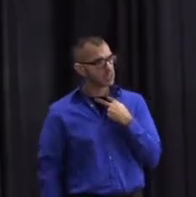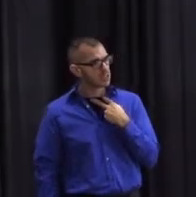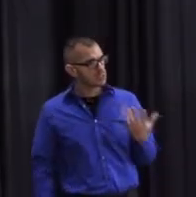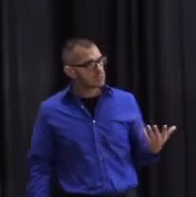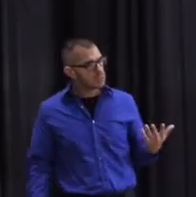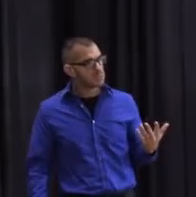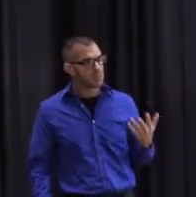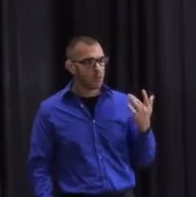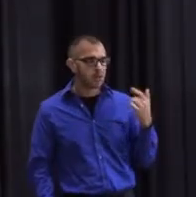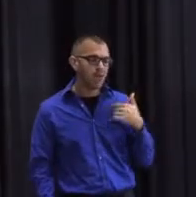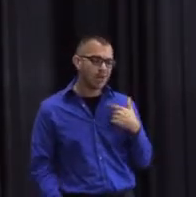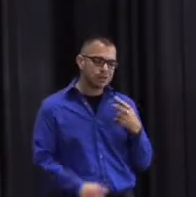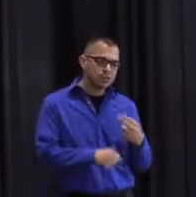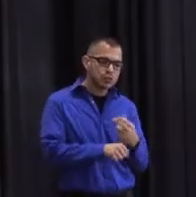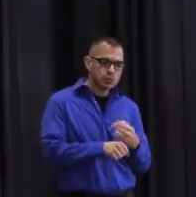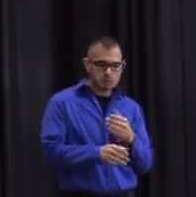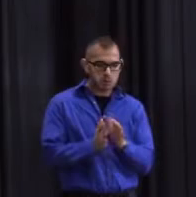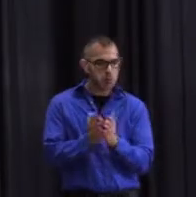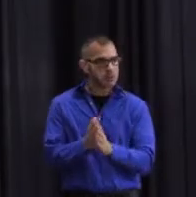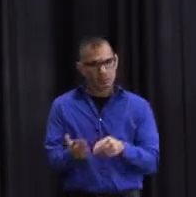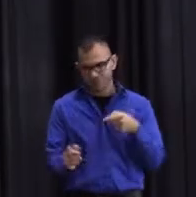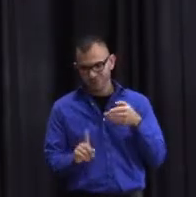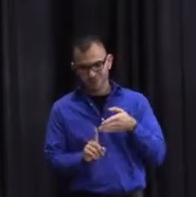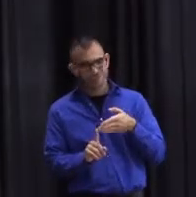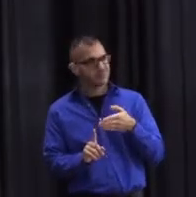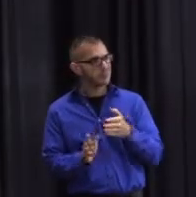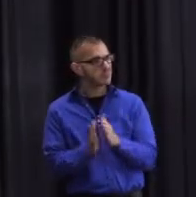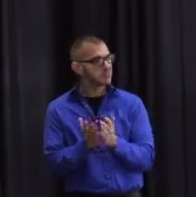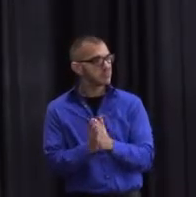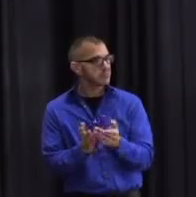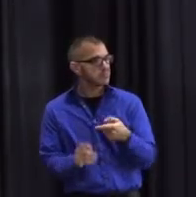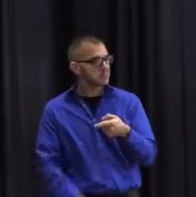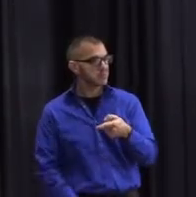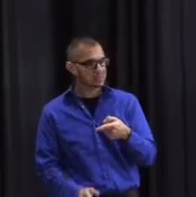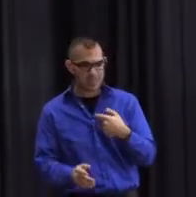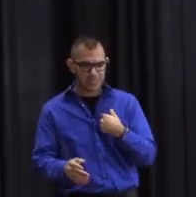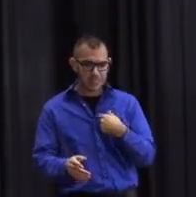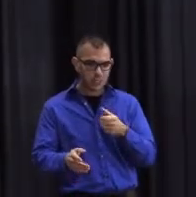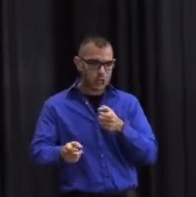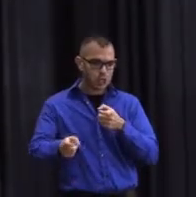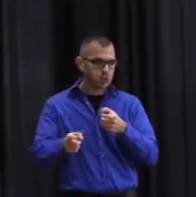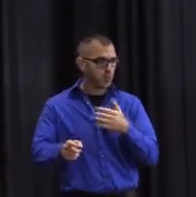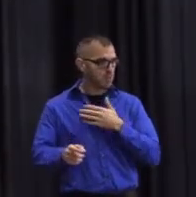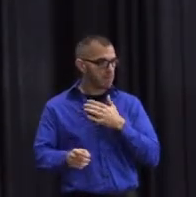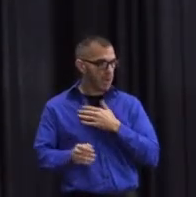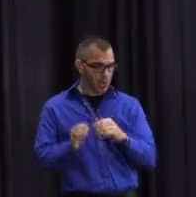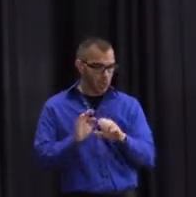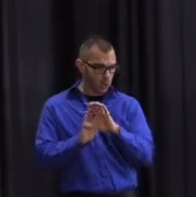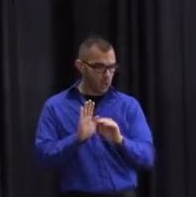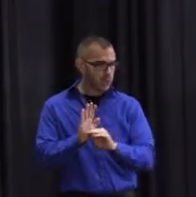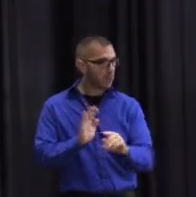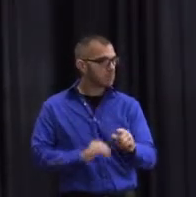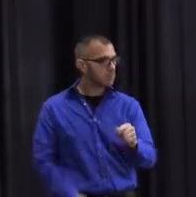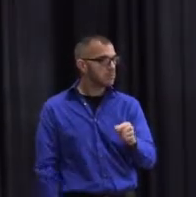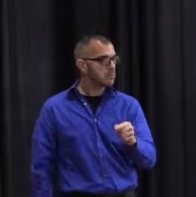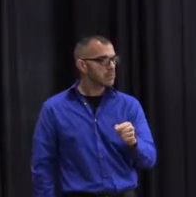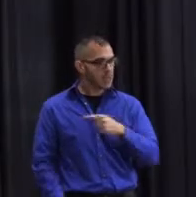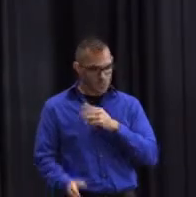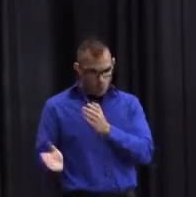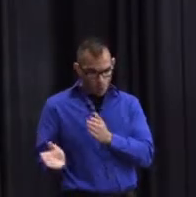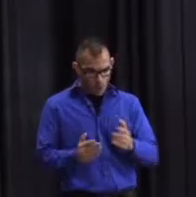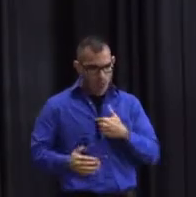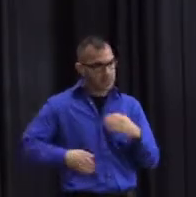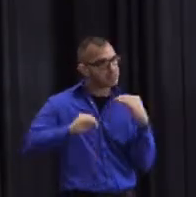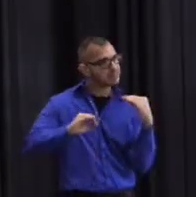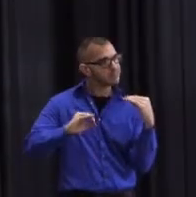because I've been using this textbook. The textbook dictates my curriculum. The textbook dictates the order in